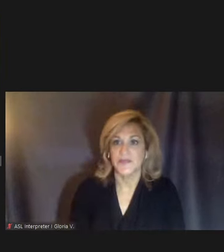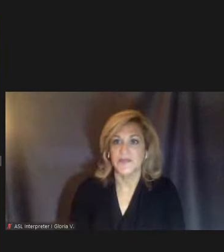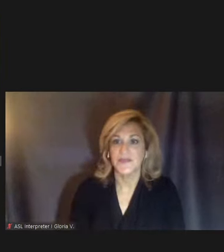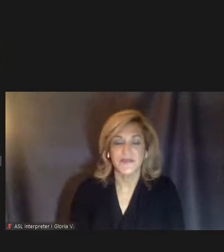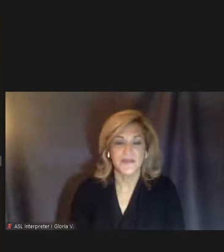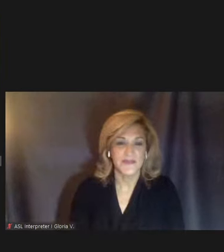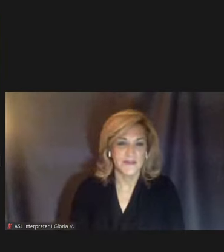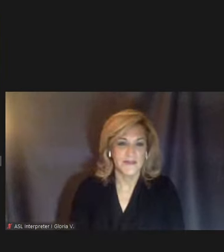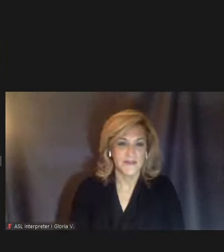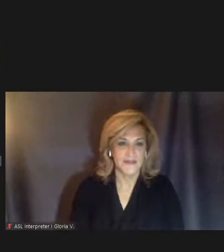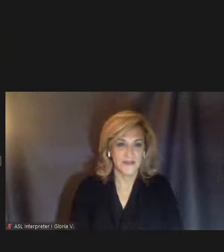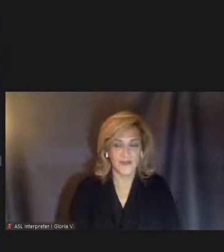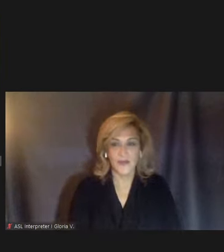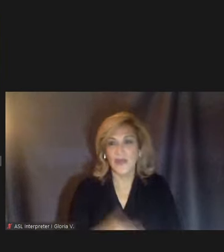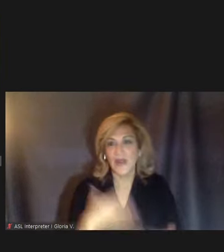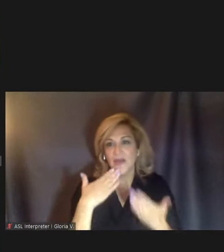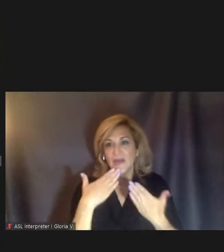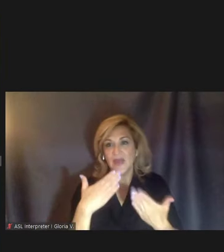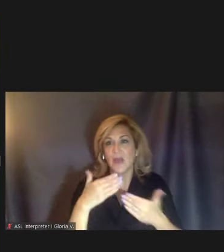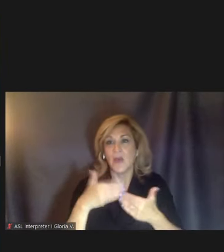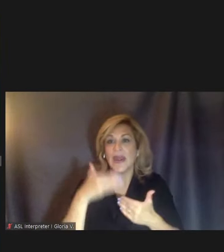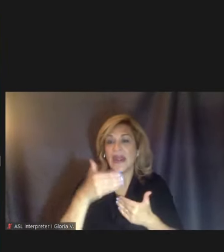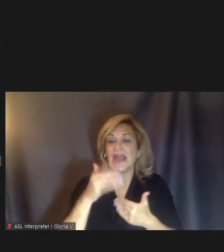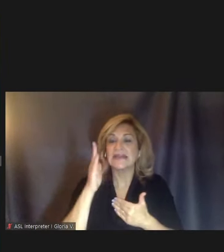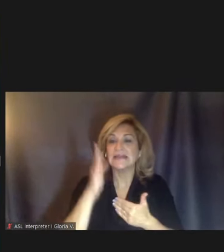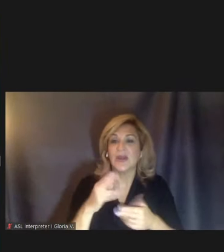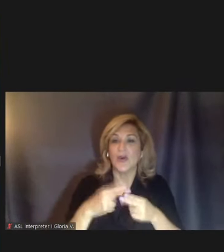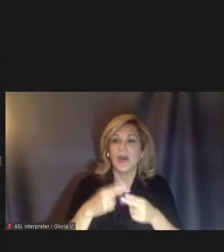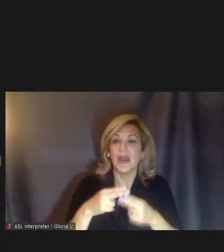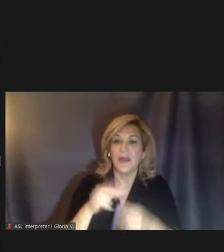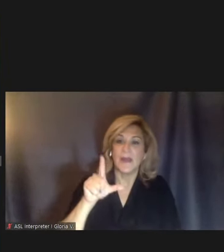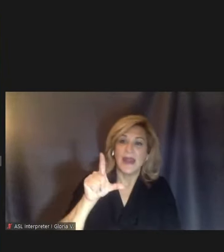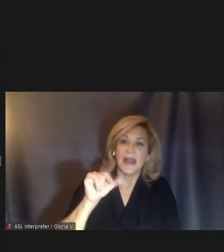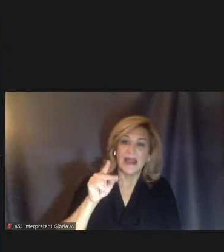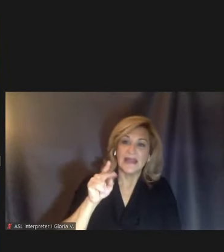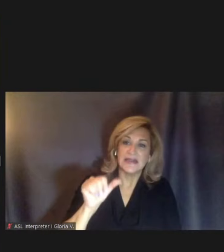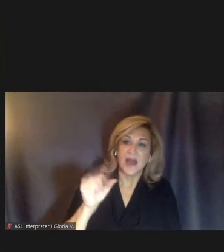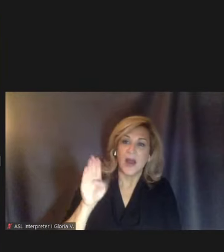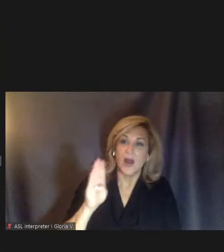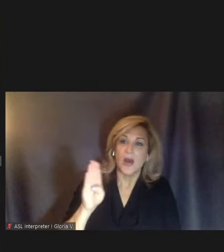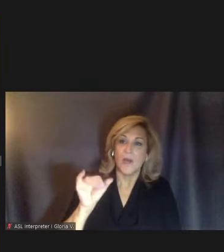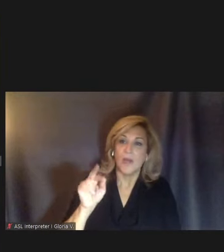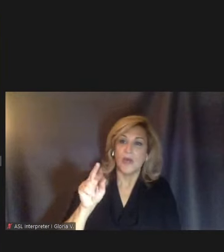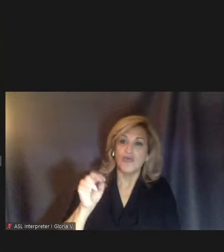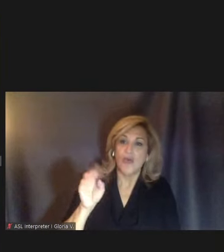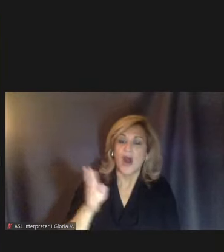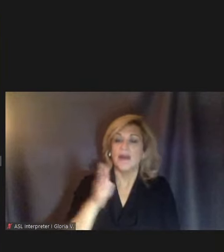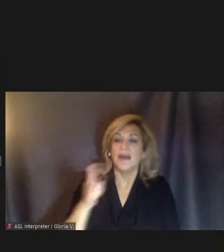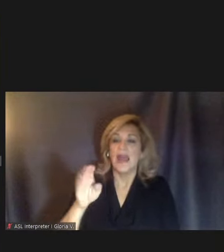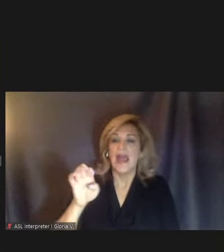Thank you. Our next speaker will be Linda Baron, followed by Edwin Wero.